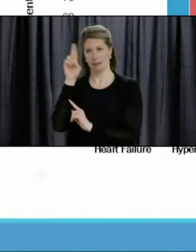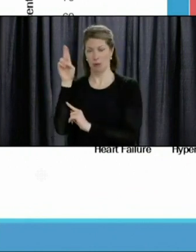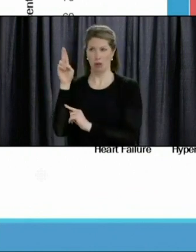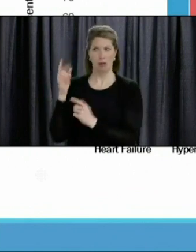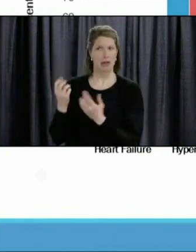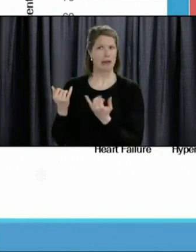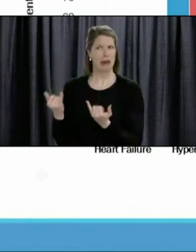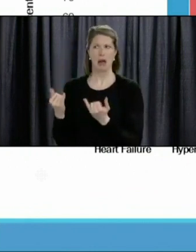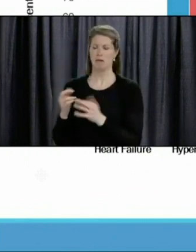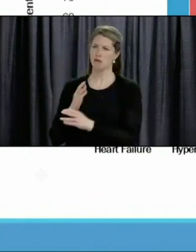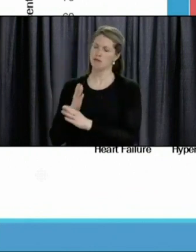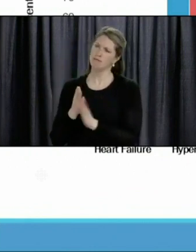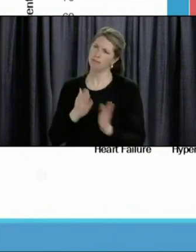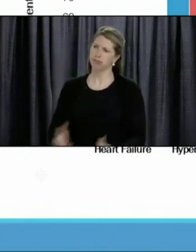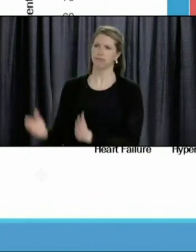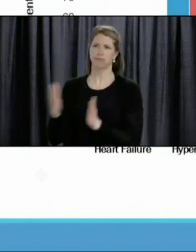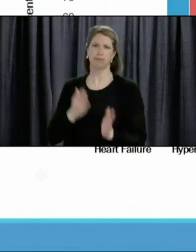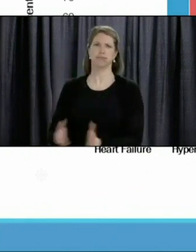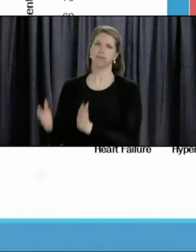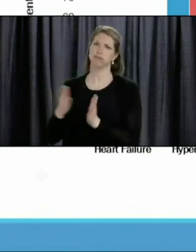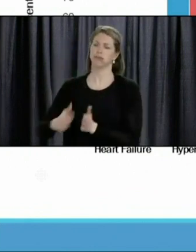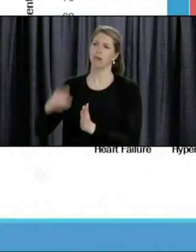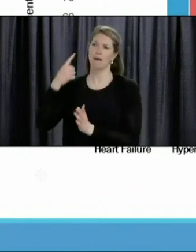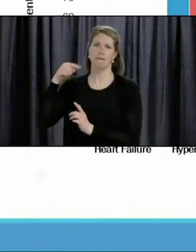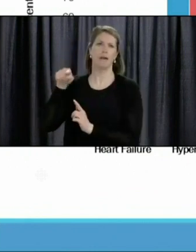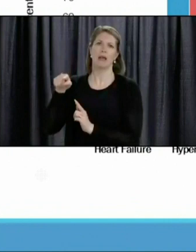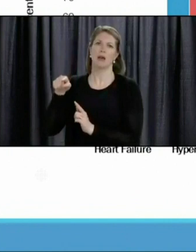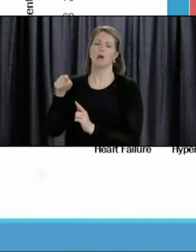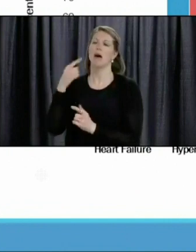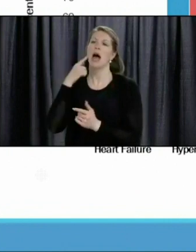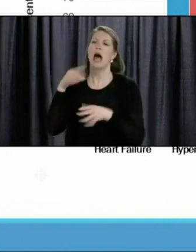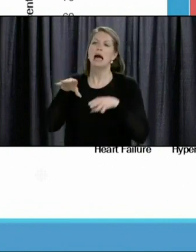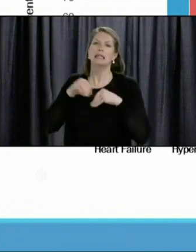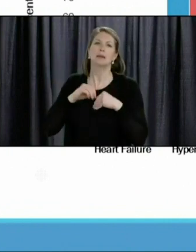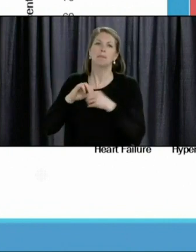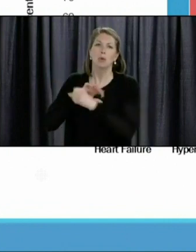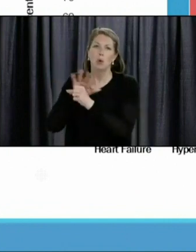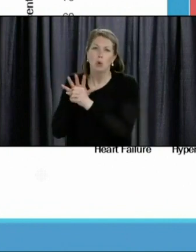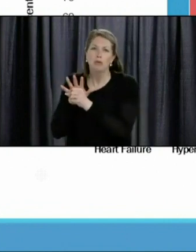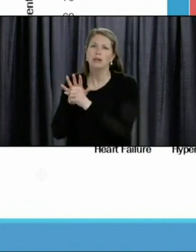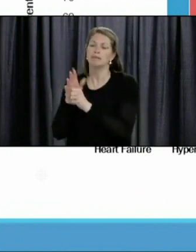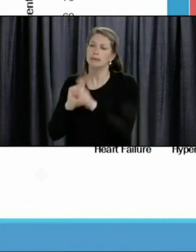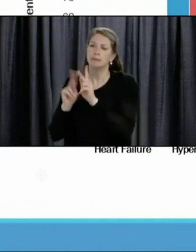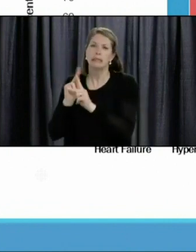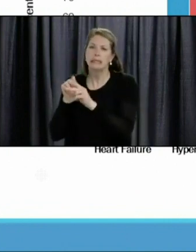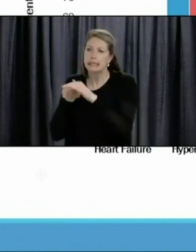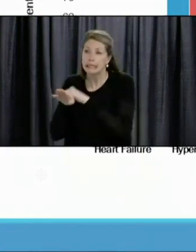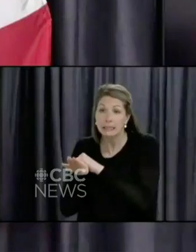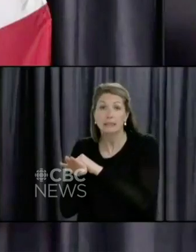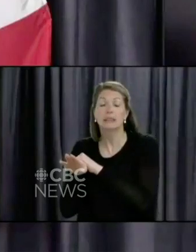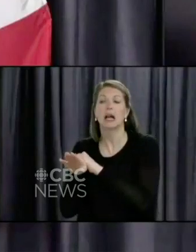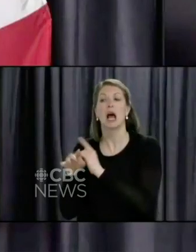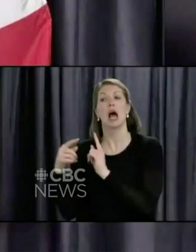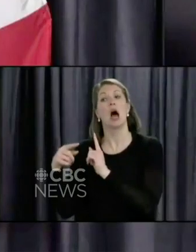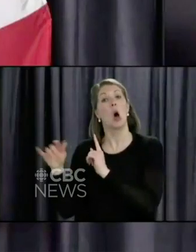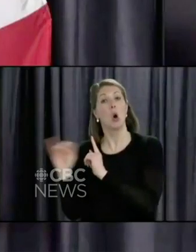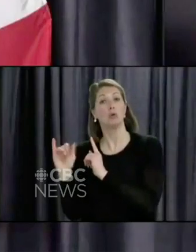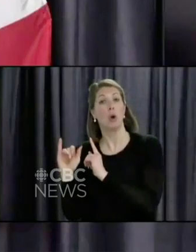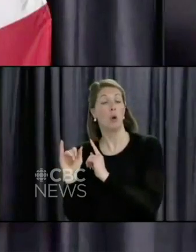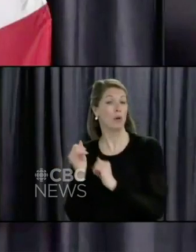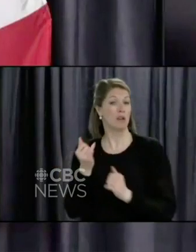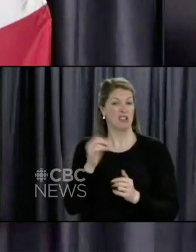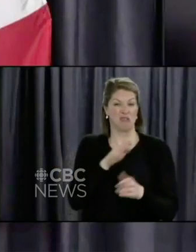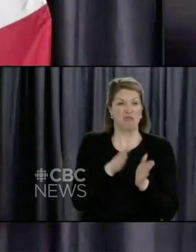better now able to look after COVID patients, also to protect the healthcare workers, and look after cases that are not related to